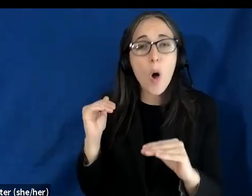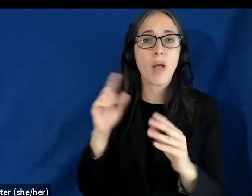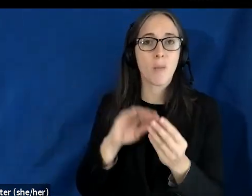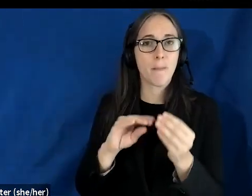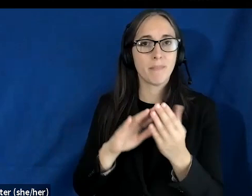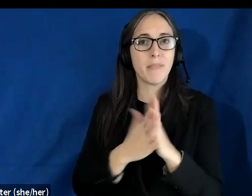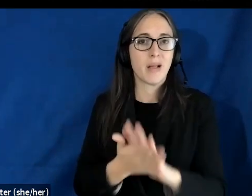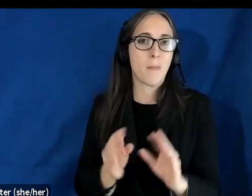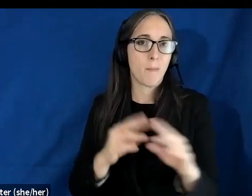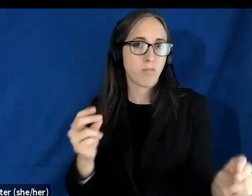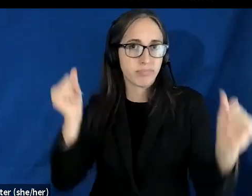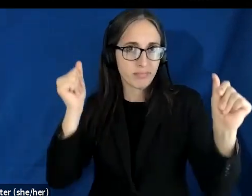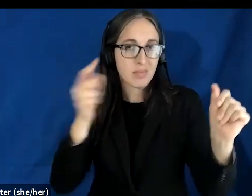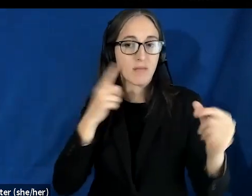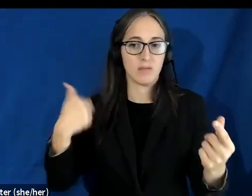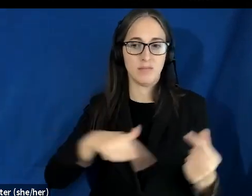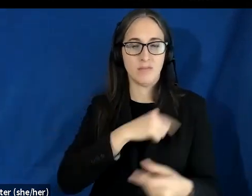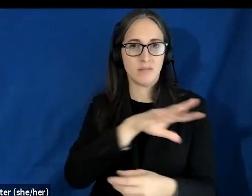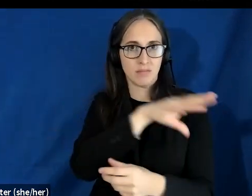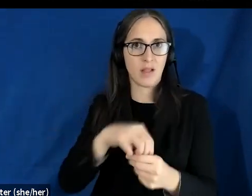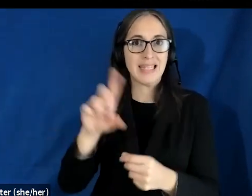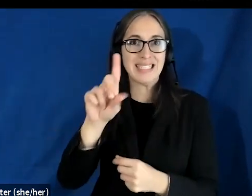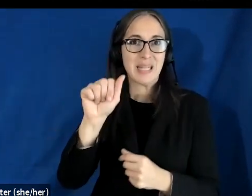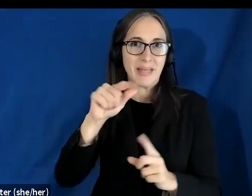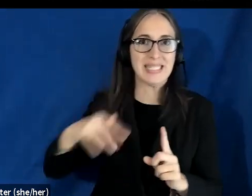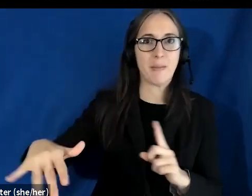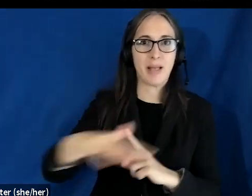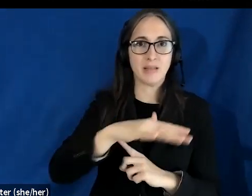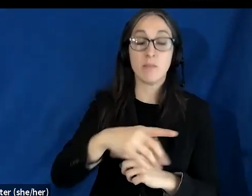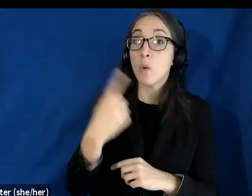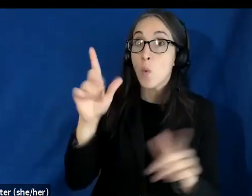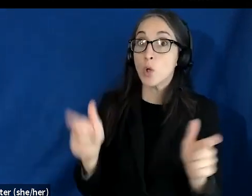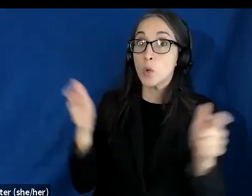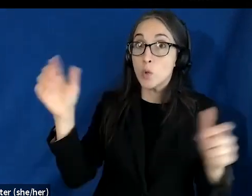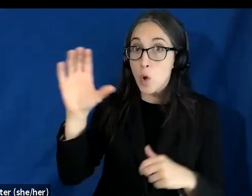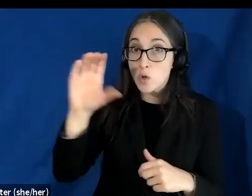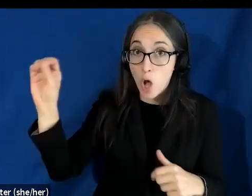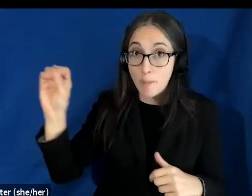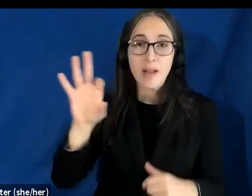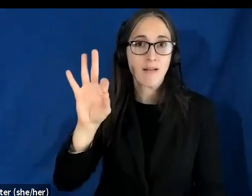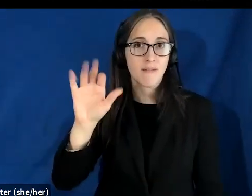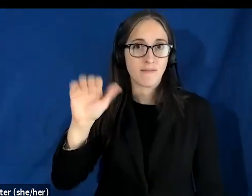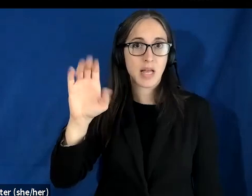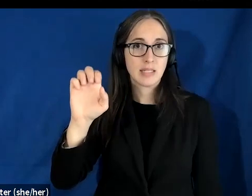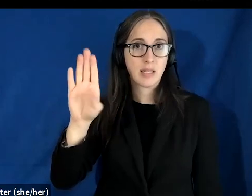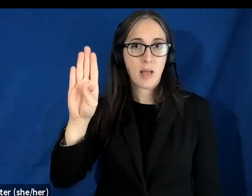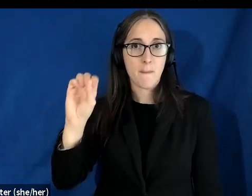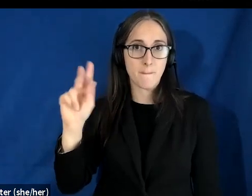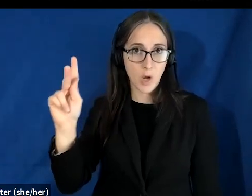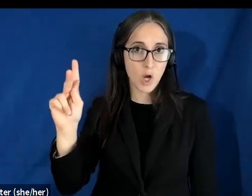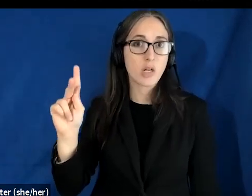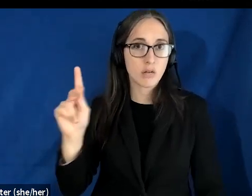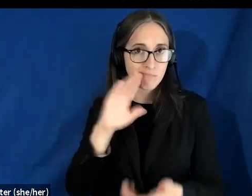are in the disability space. I think one huge company is Facebook. They partnered with UC